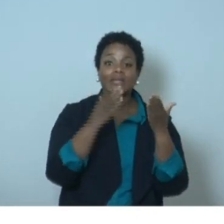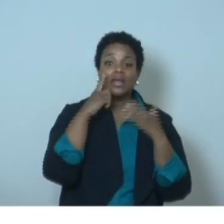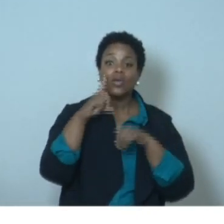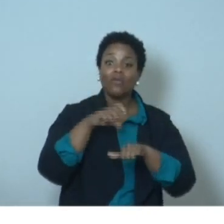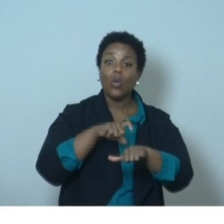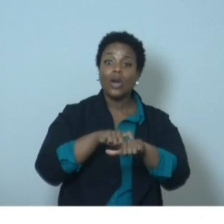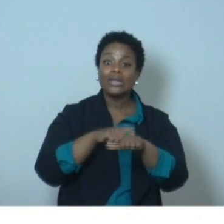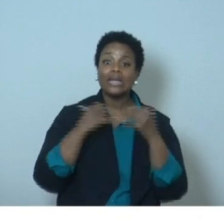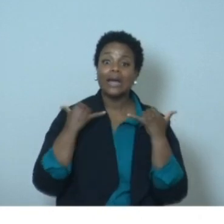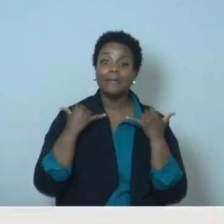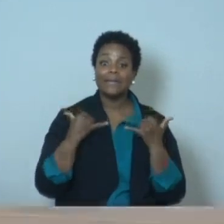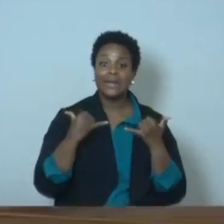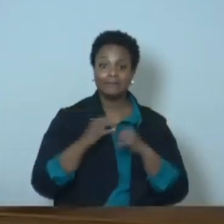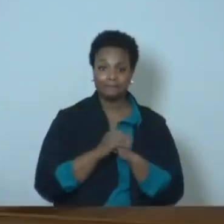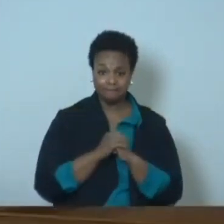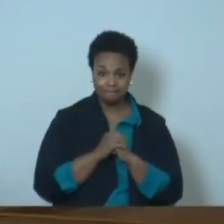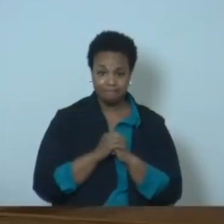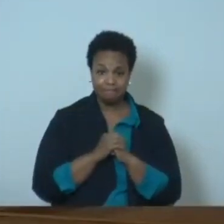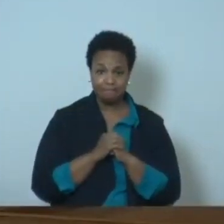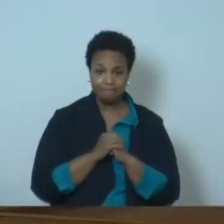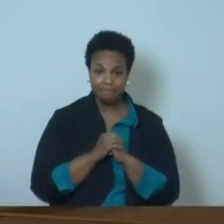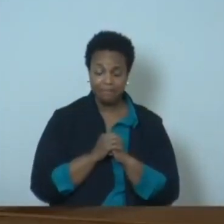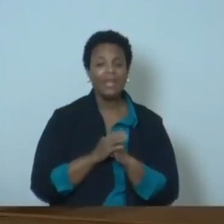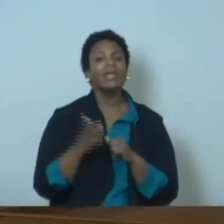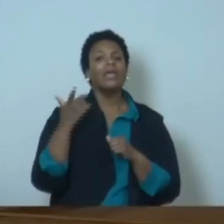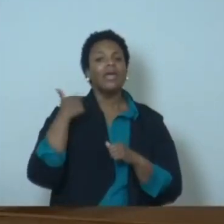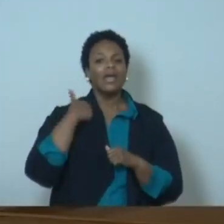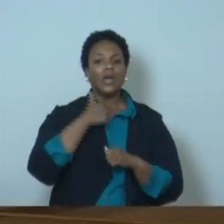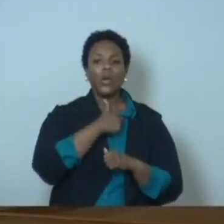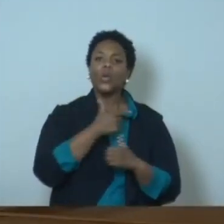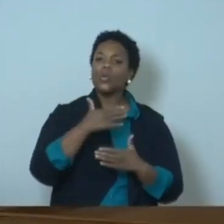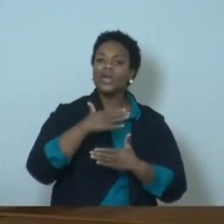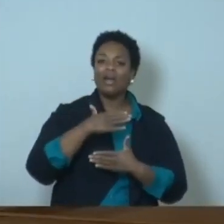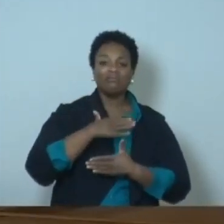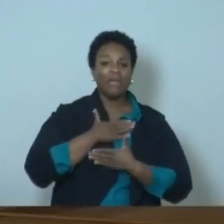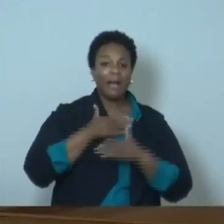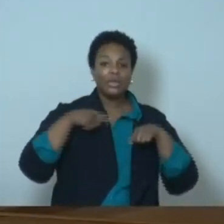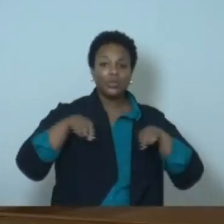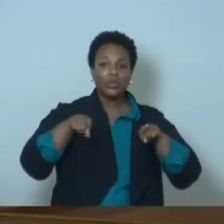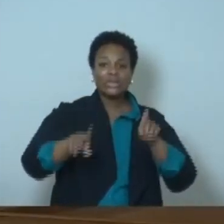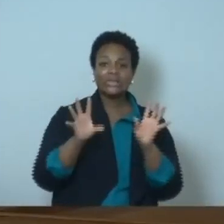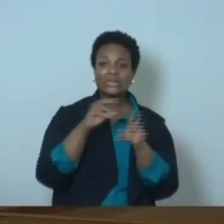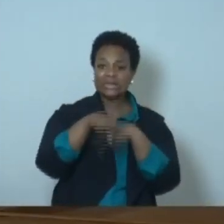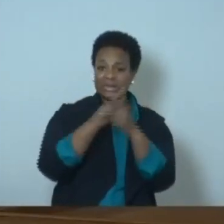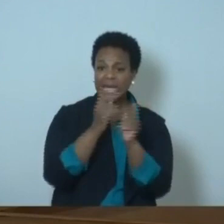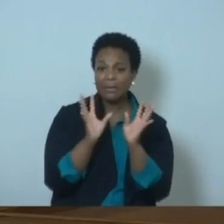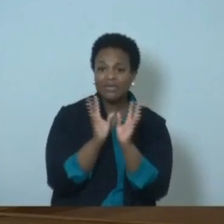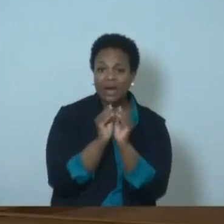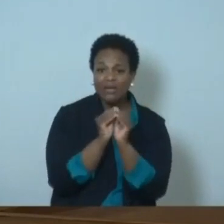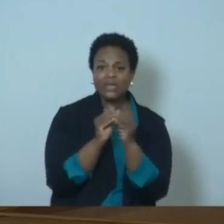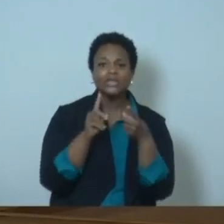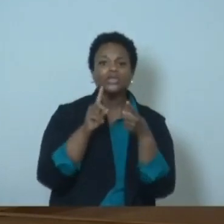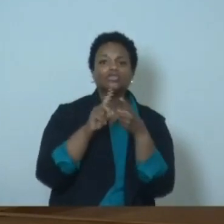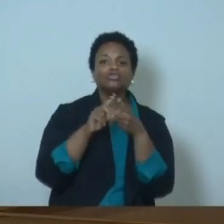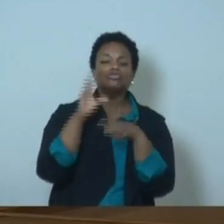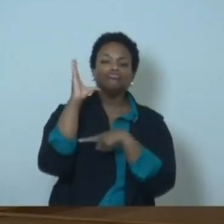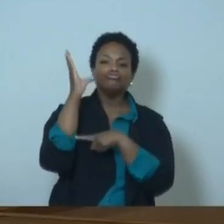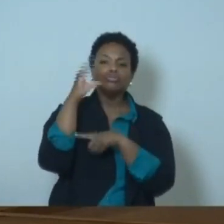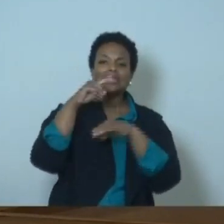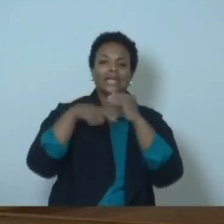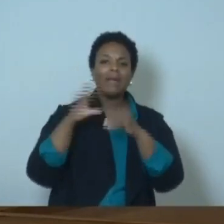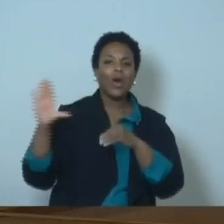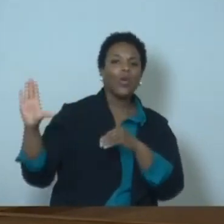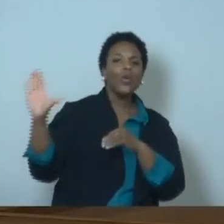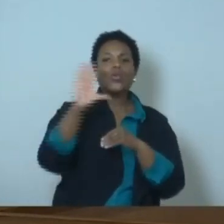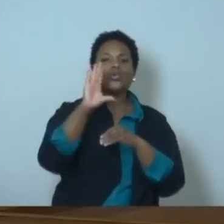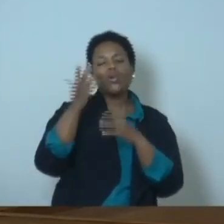these conferences. We're happy to always address the most common or popular ones. And I did want to take a little extra time today just